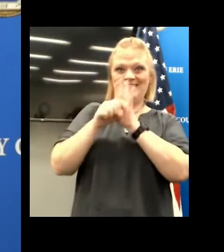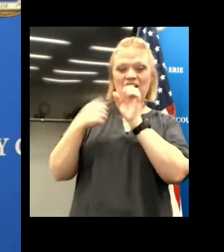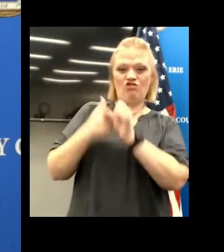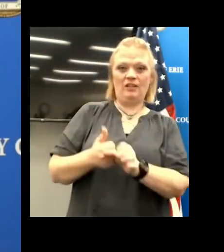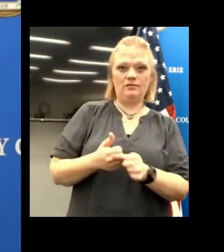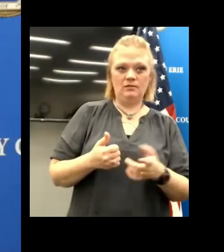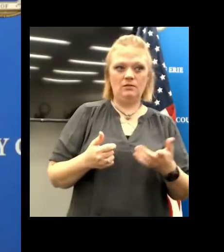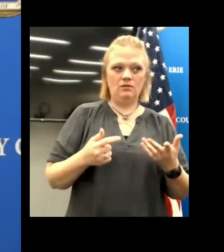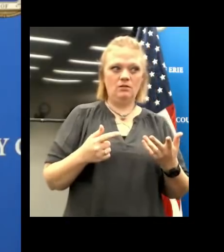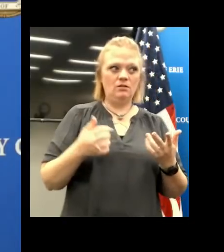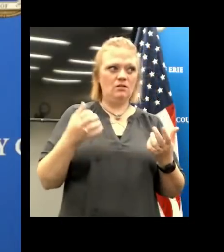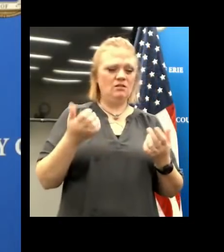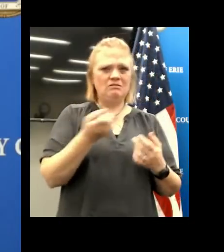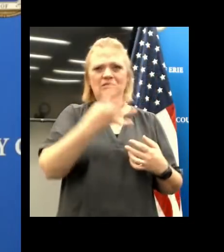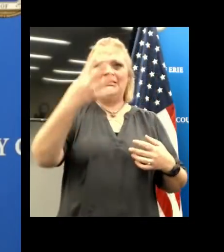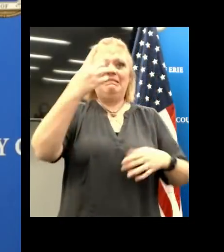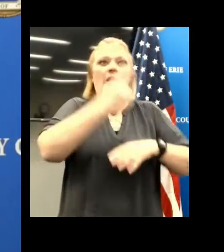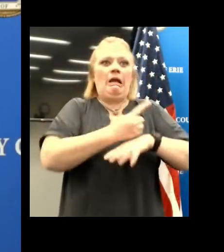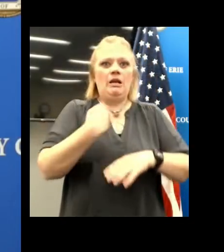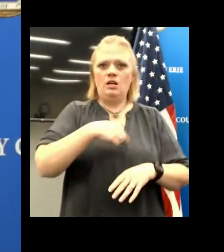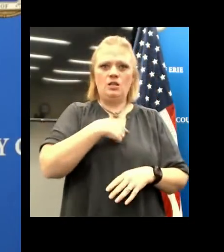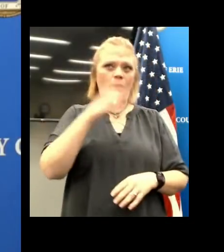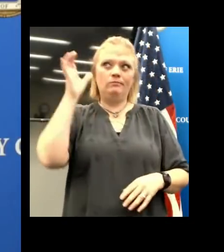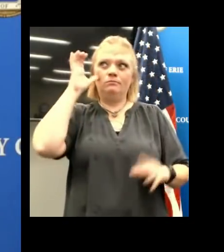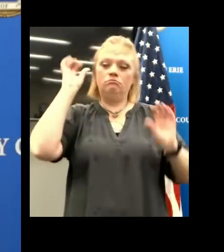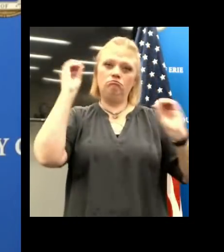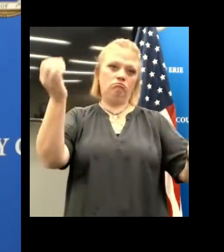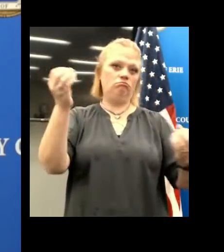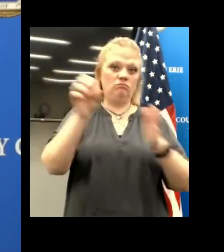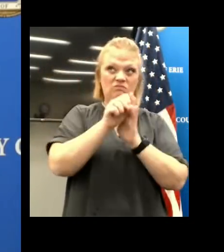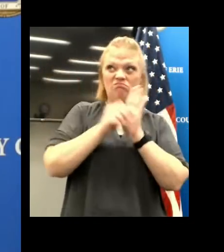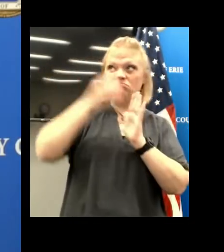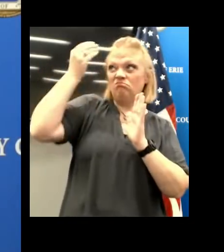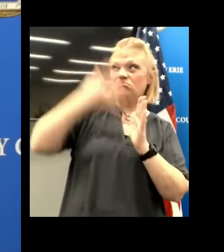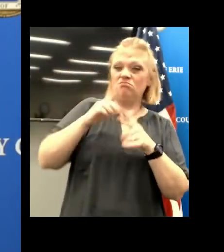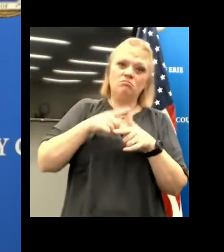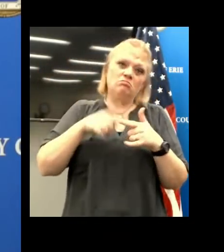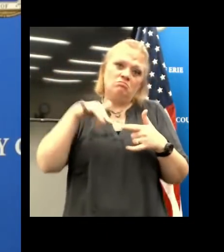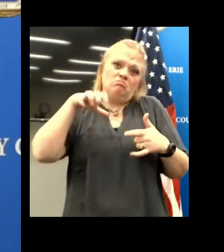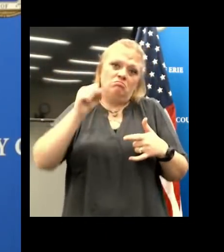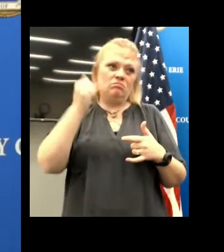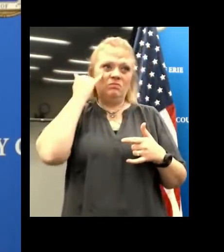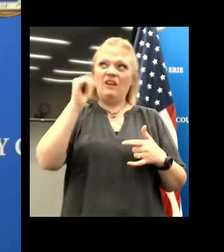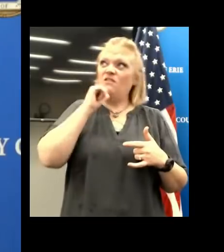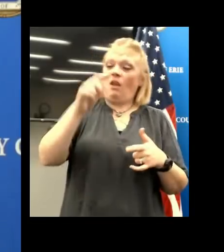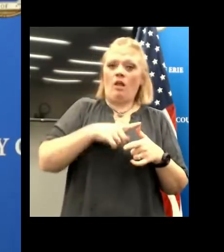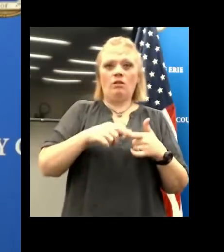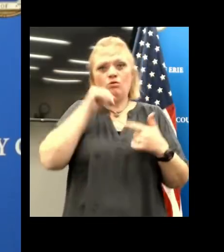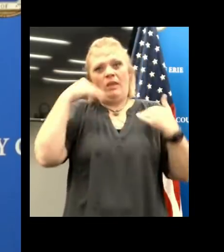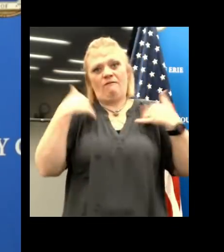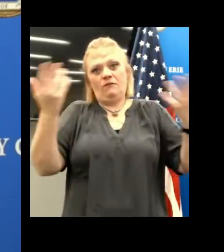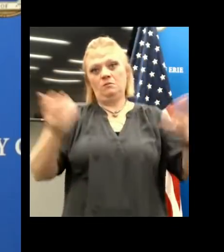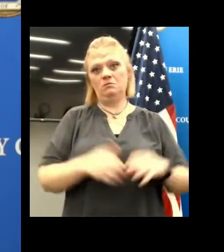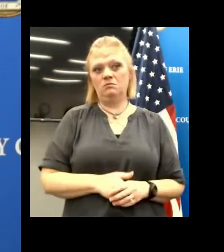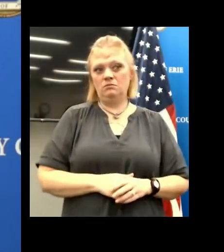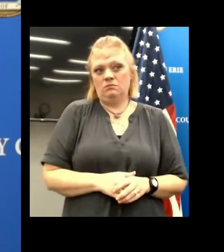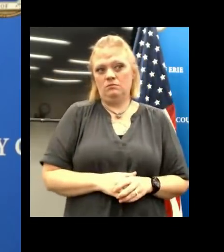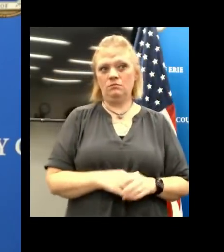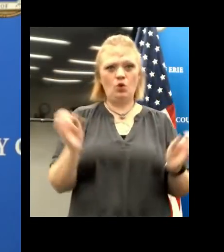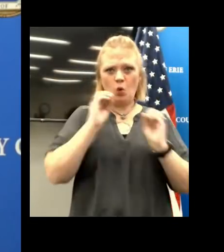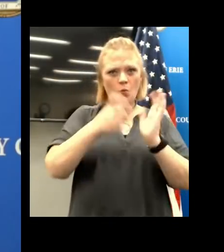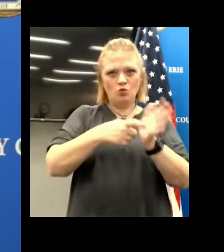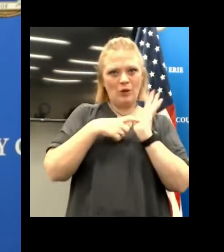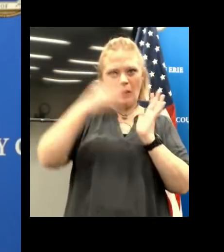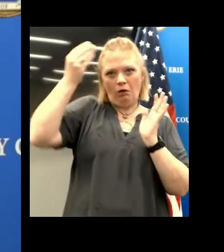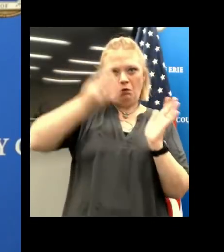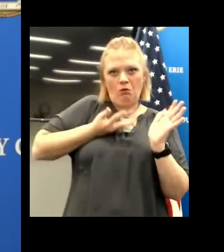been days in which we don't get it. And then if the state provides it to us, they provide it to us. If they don't, we don't have it, because no one's required to give